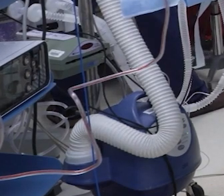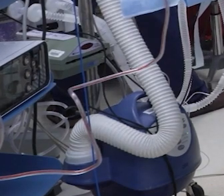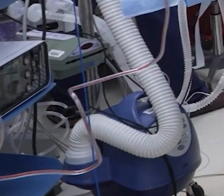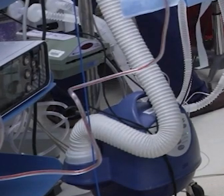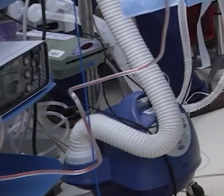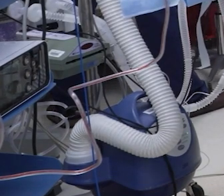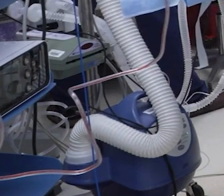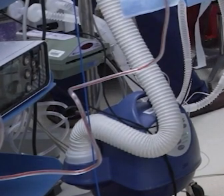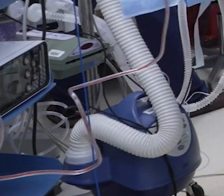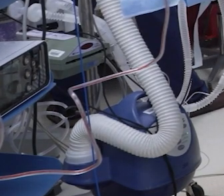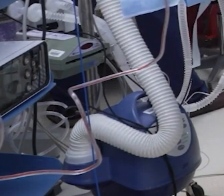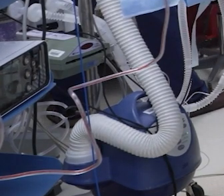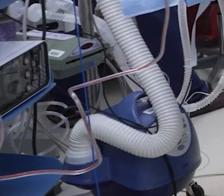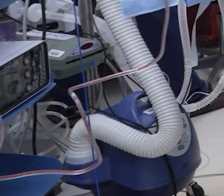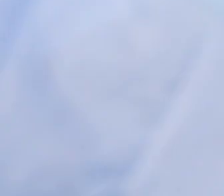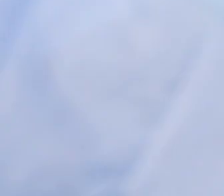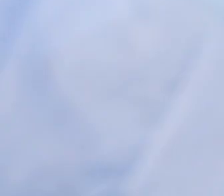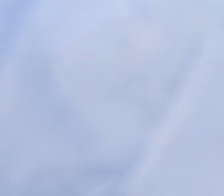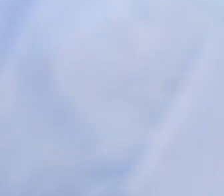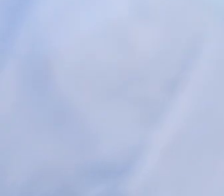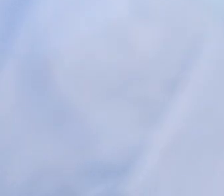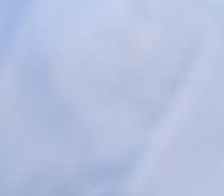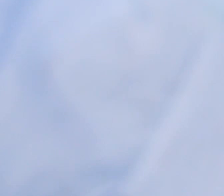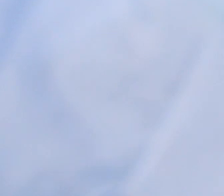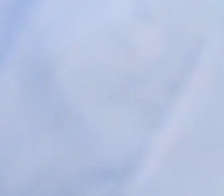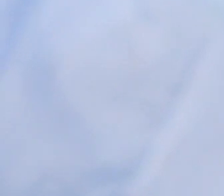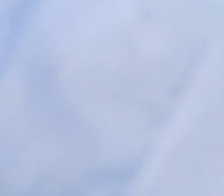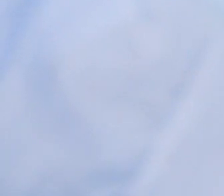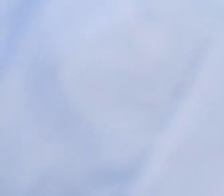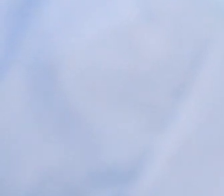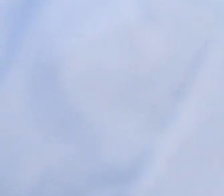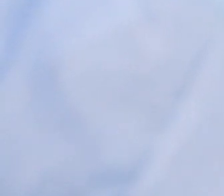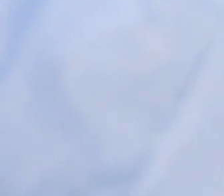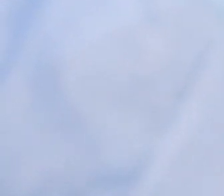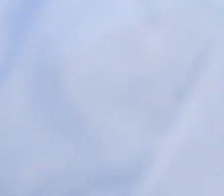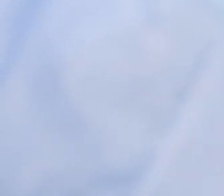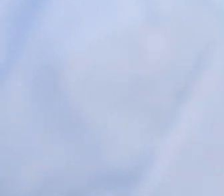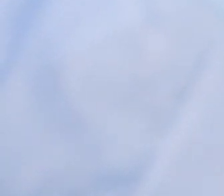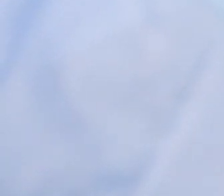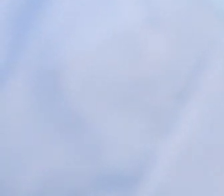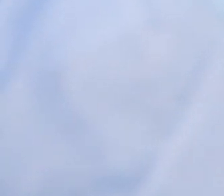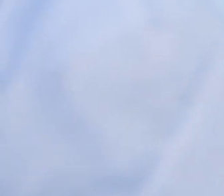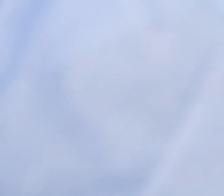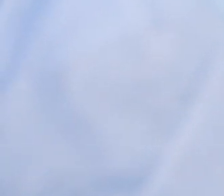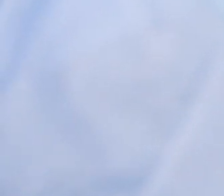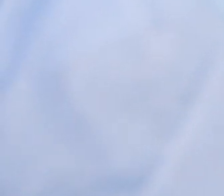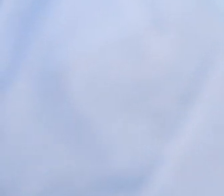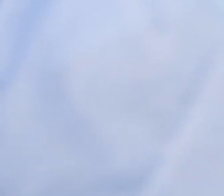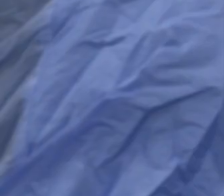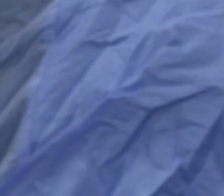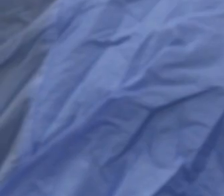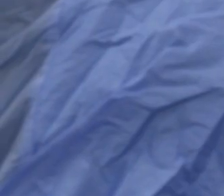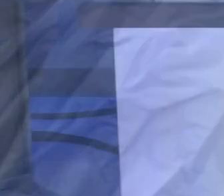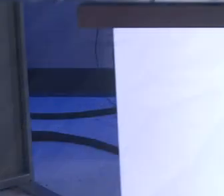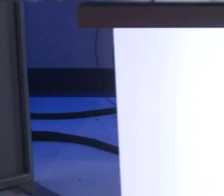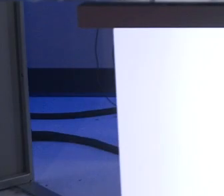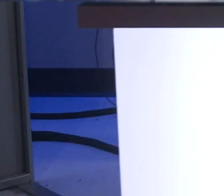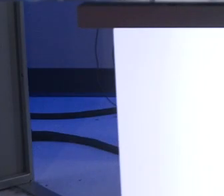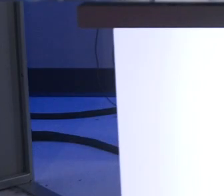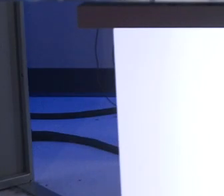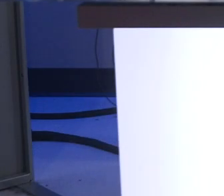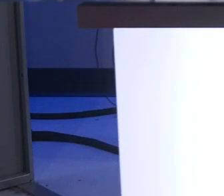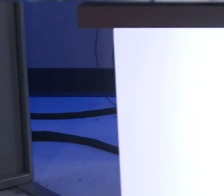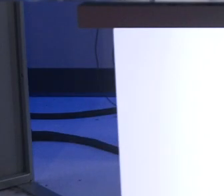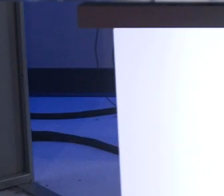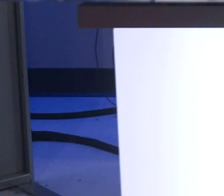pain relief and better connections to some prosthetic devices. Joining me in the studio today is Dr. Jacob Brubaker, an orthopedic